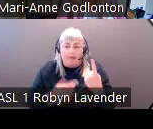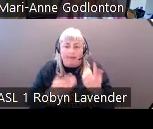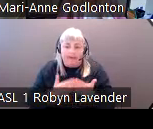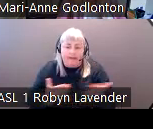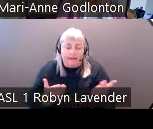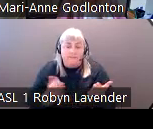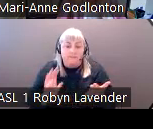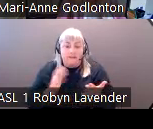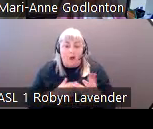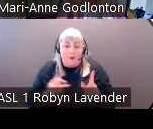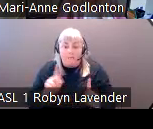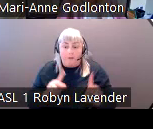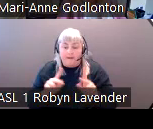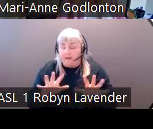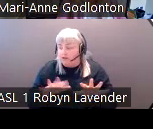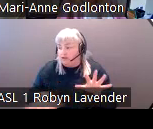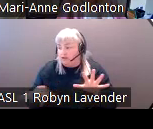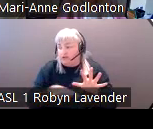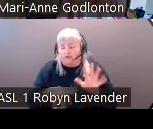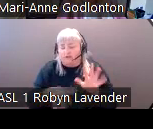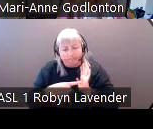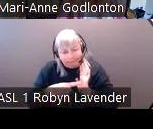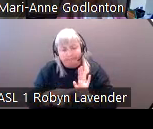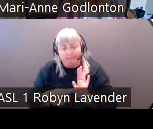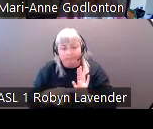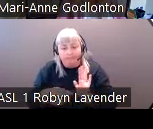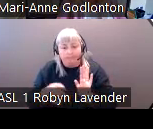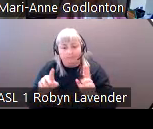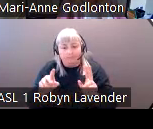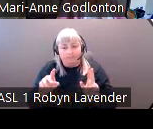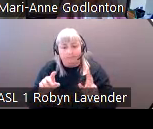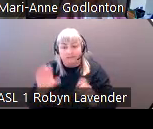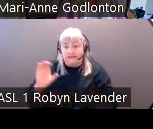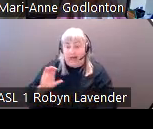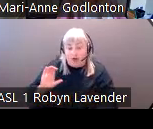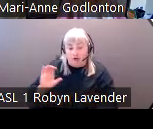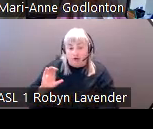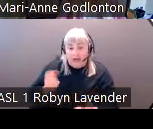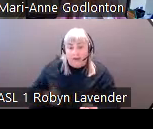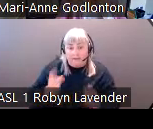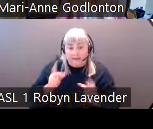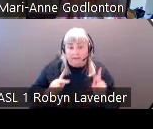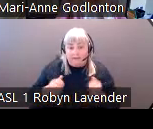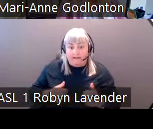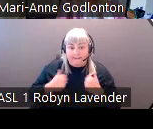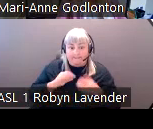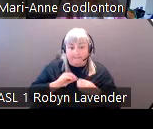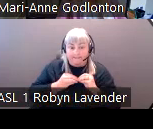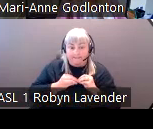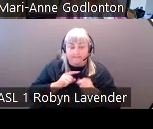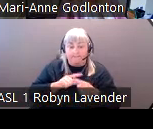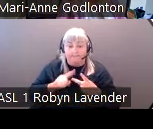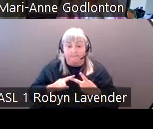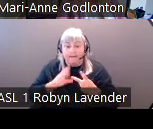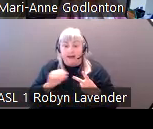our population really reflects the population of Calgary and Alberta. For us,